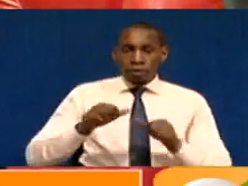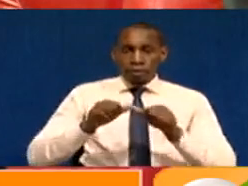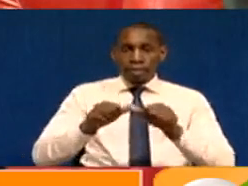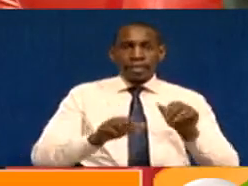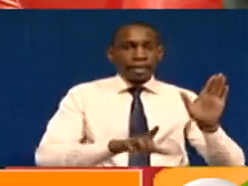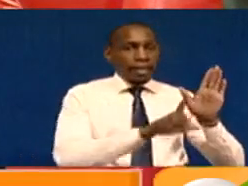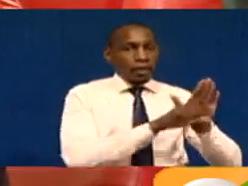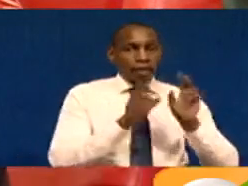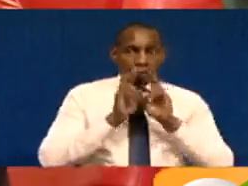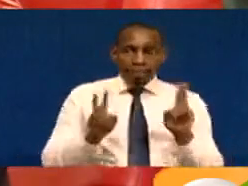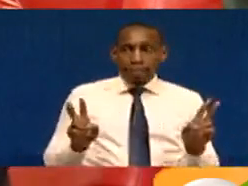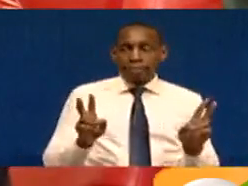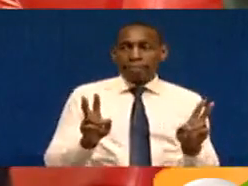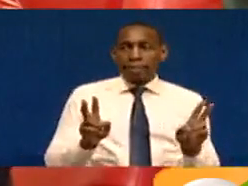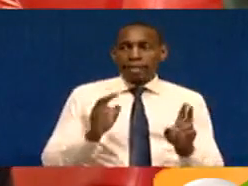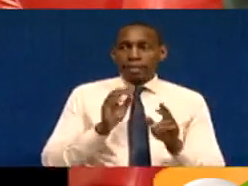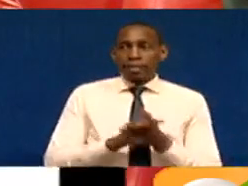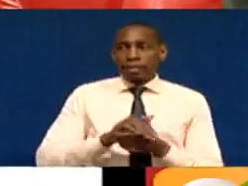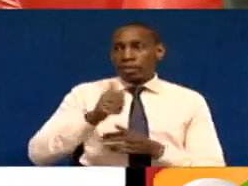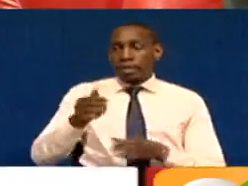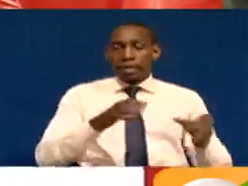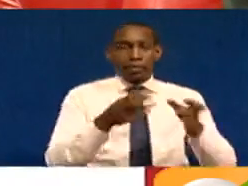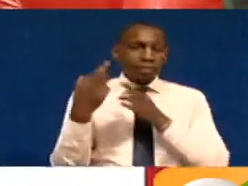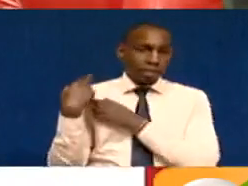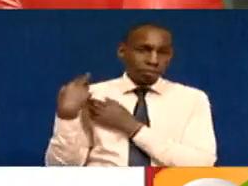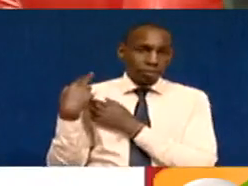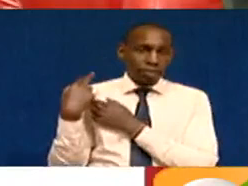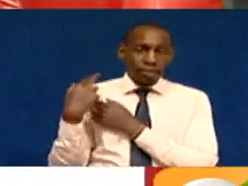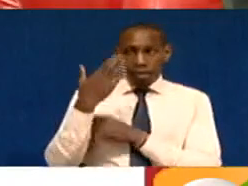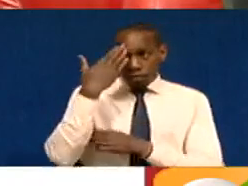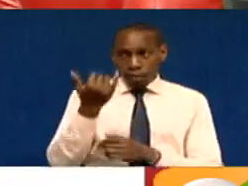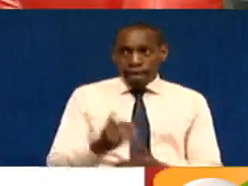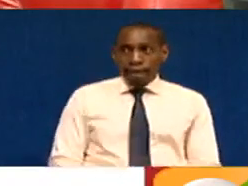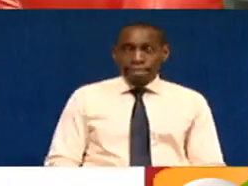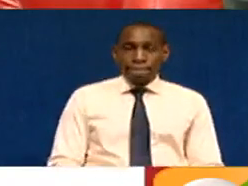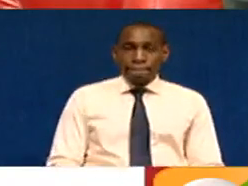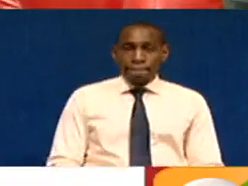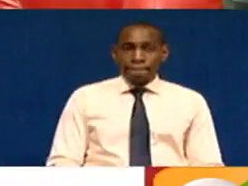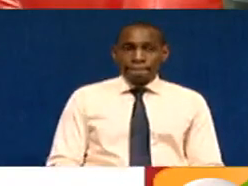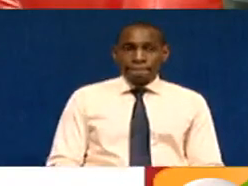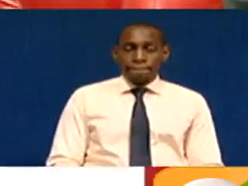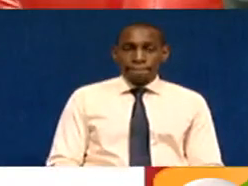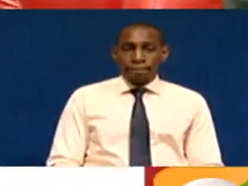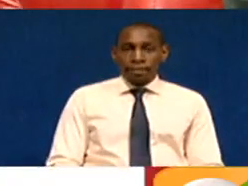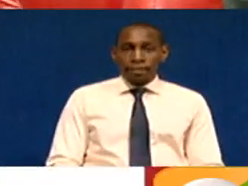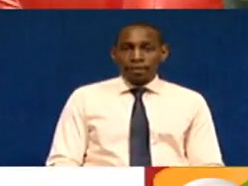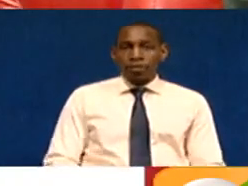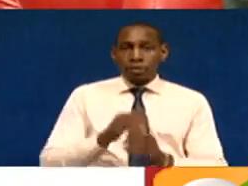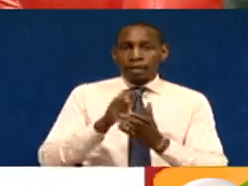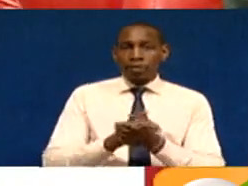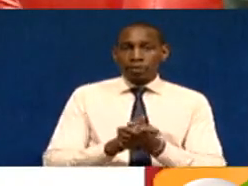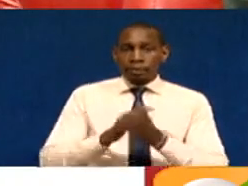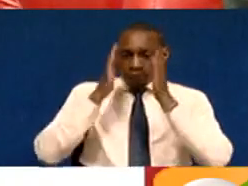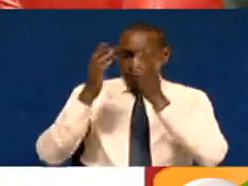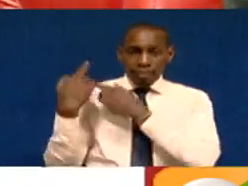order. This is done by another party because we strictly stick to our mandate